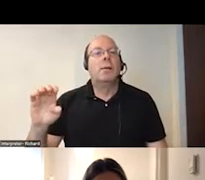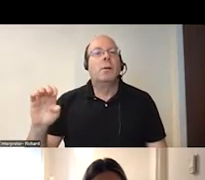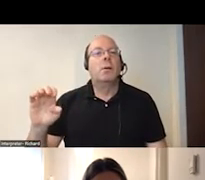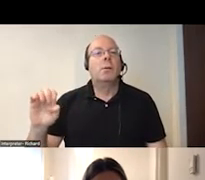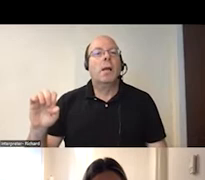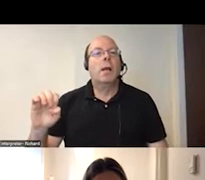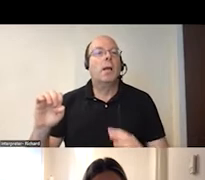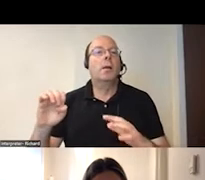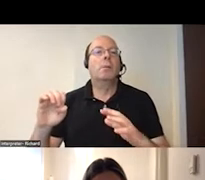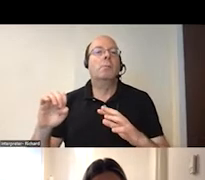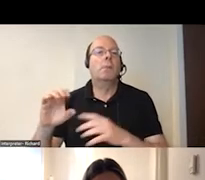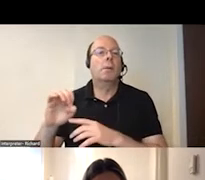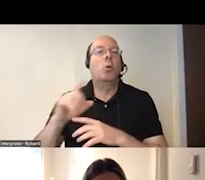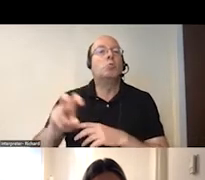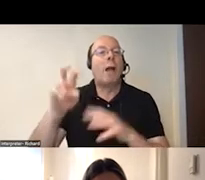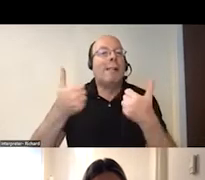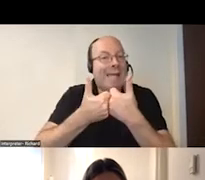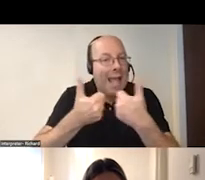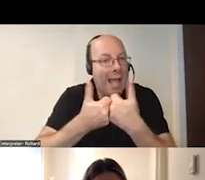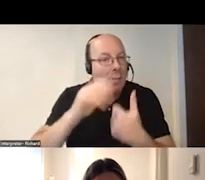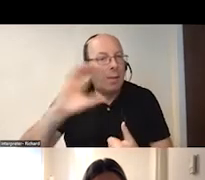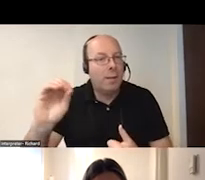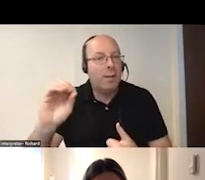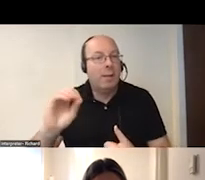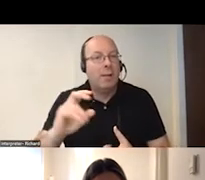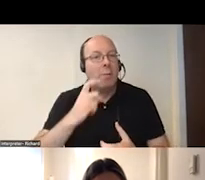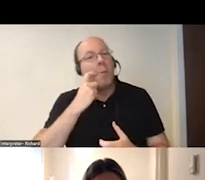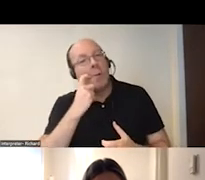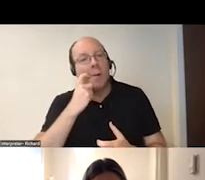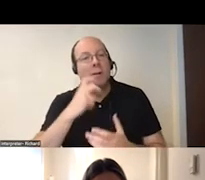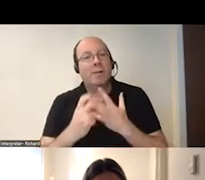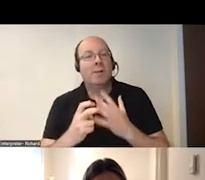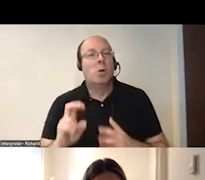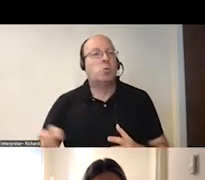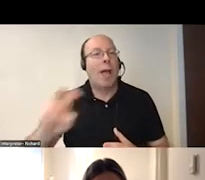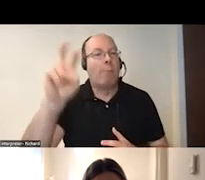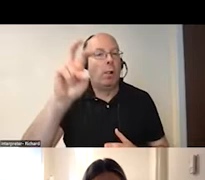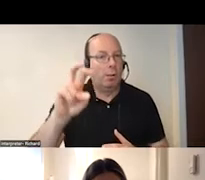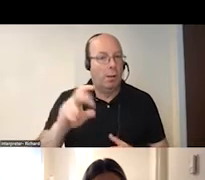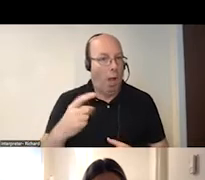a travel game company for the travel obsessed. I say travel so many times, still working on this pitch.